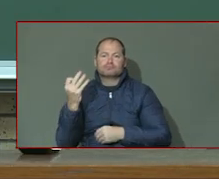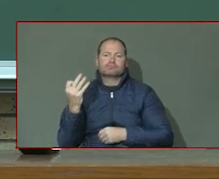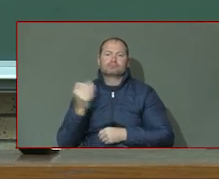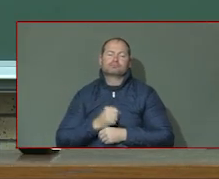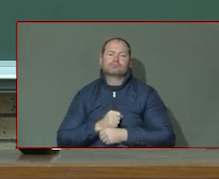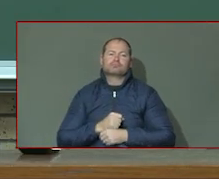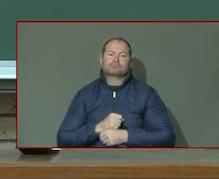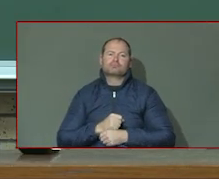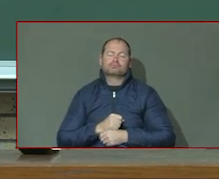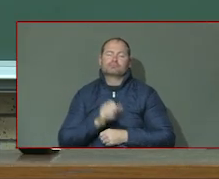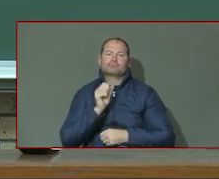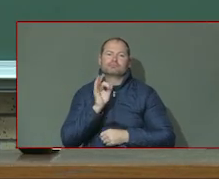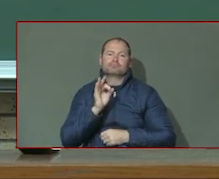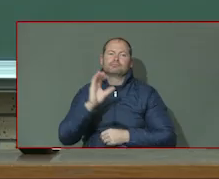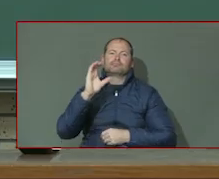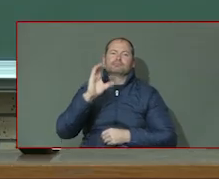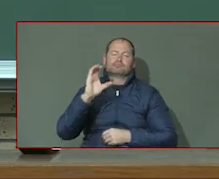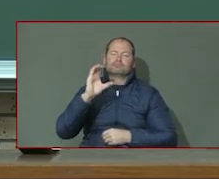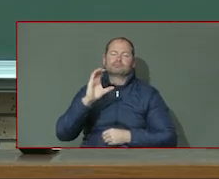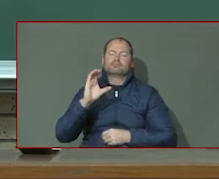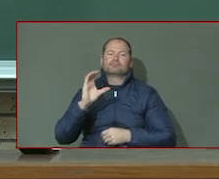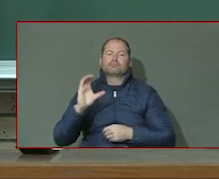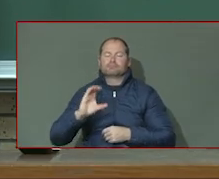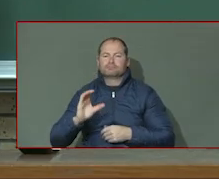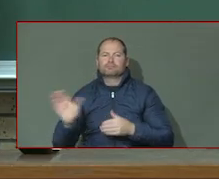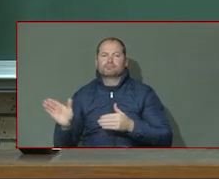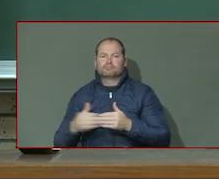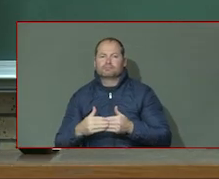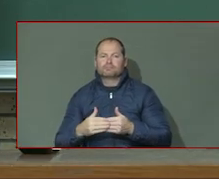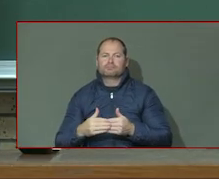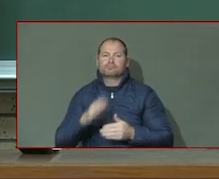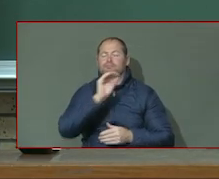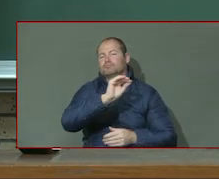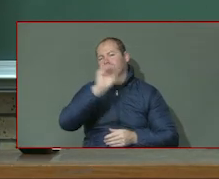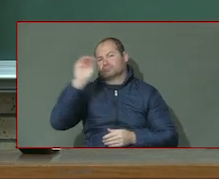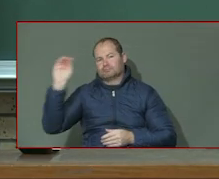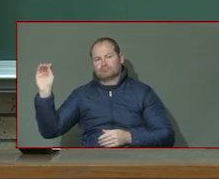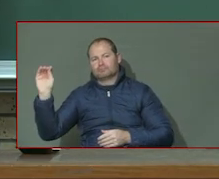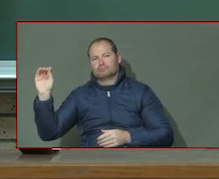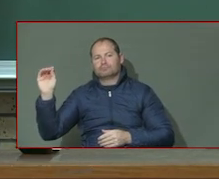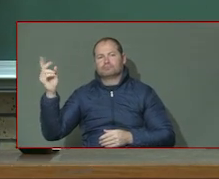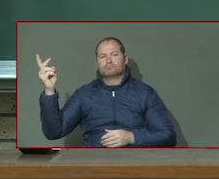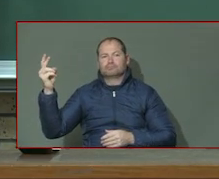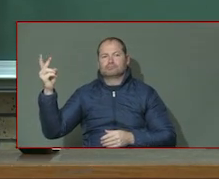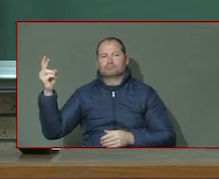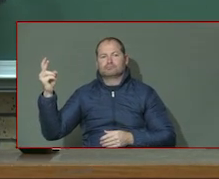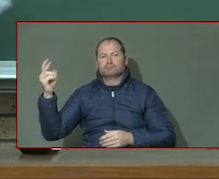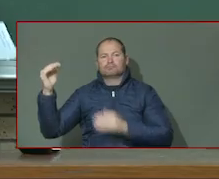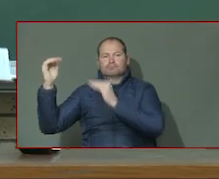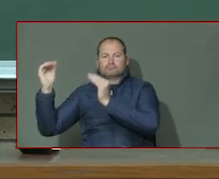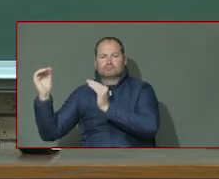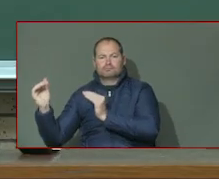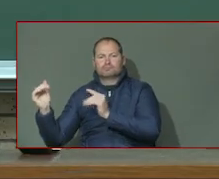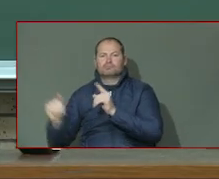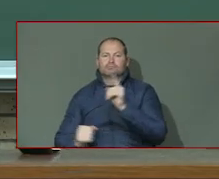a credit and end with a credit, that balance would be on that side. So those two figures would be in brackets and that one would